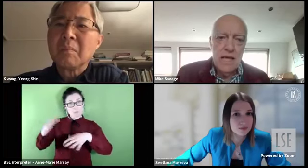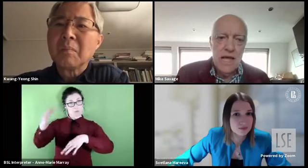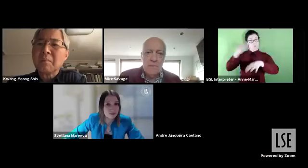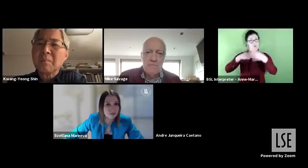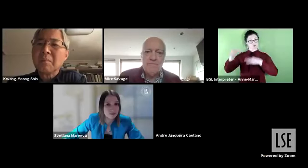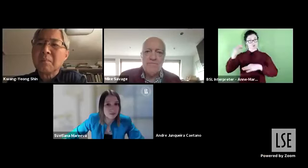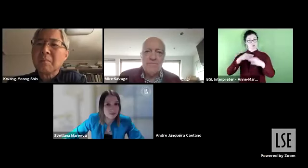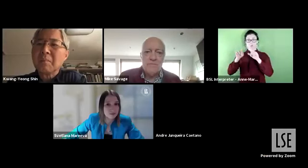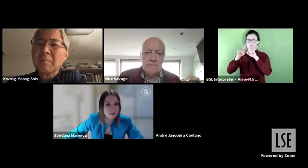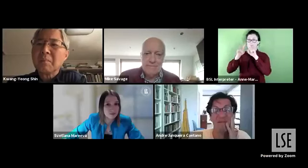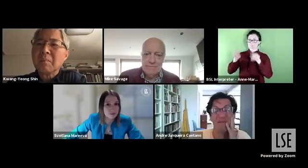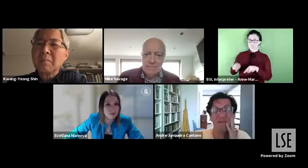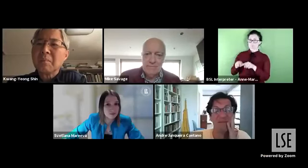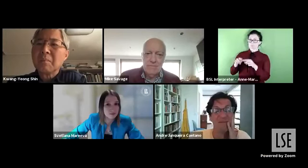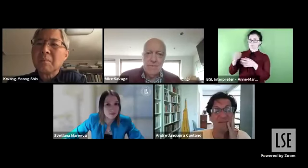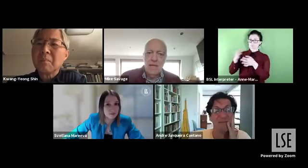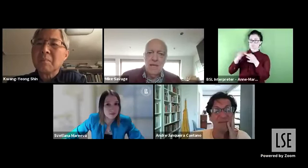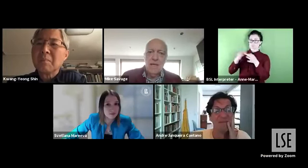questions.